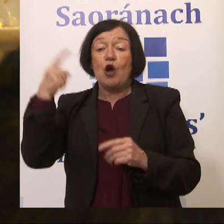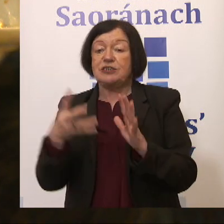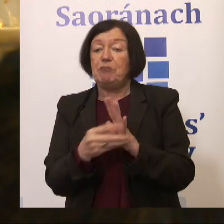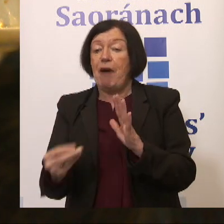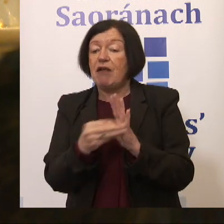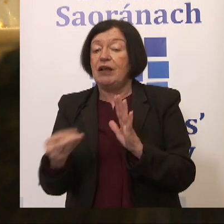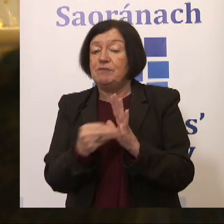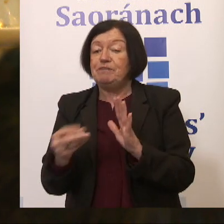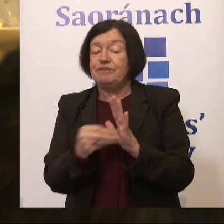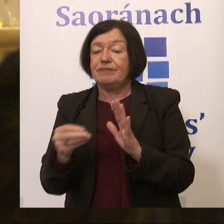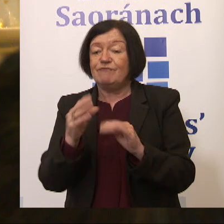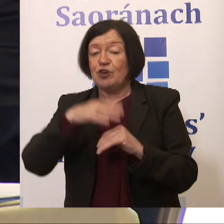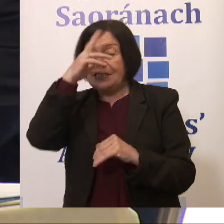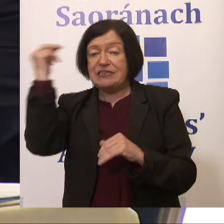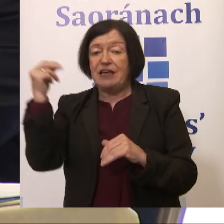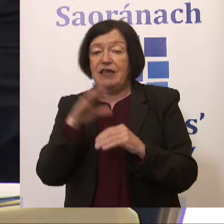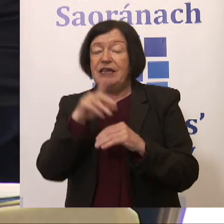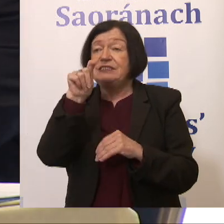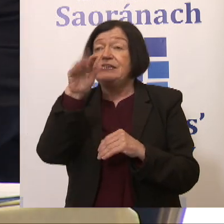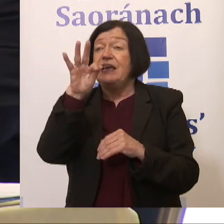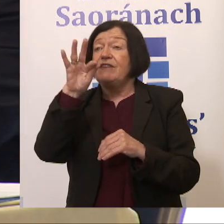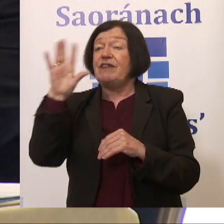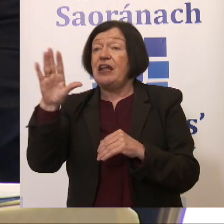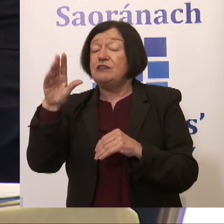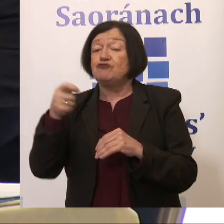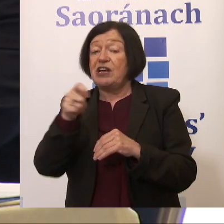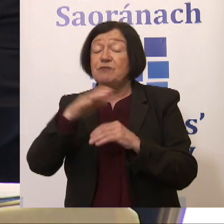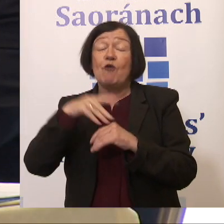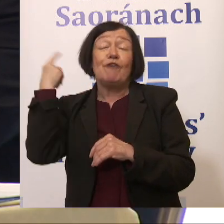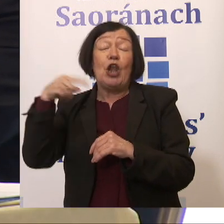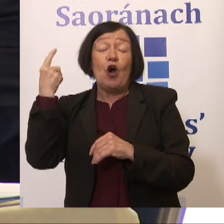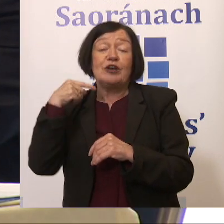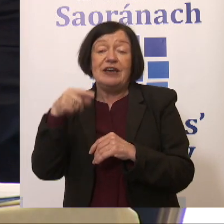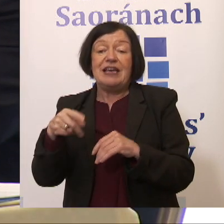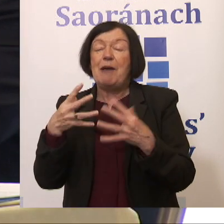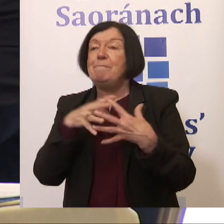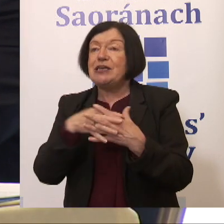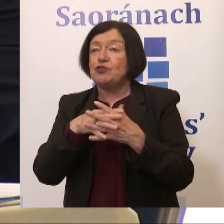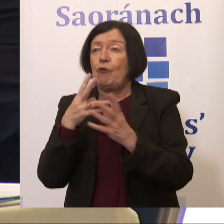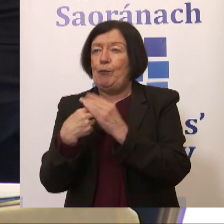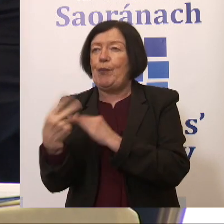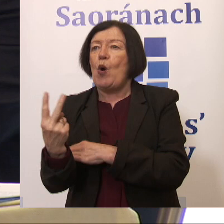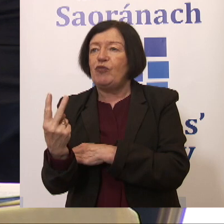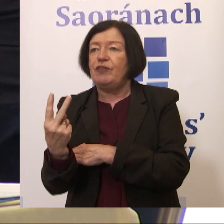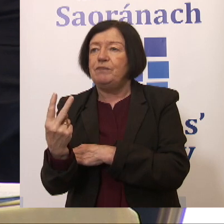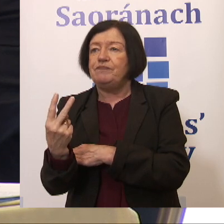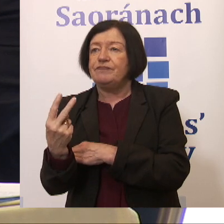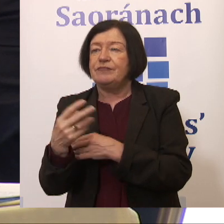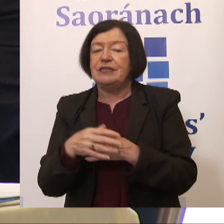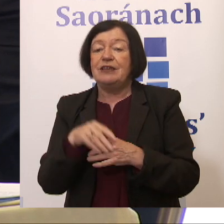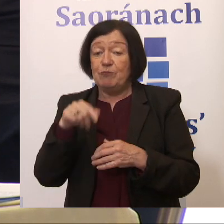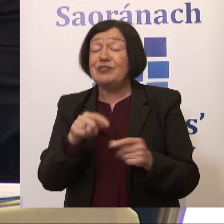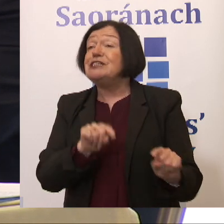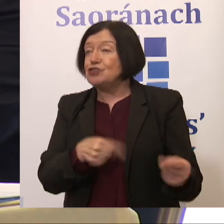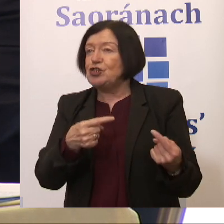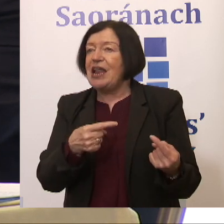model. So, for example, run by TfL, Transport for London. It's actually a mixture of both, in fact. But these are